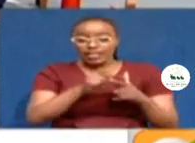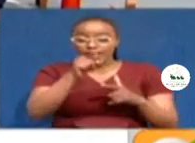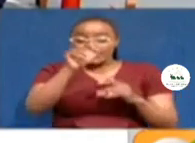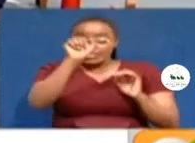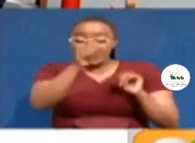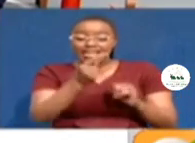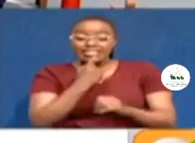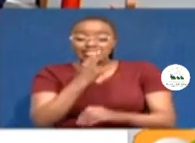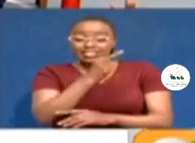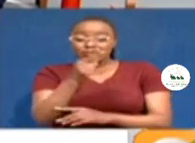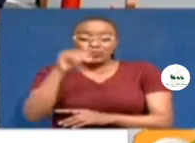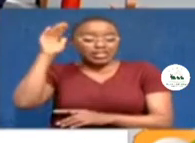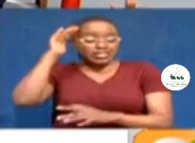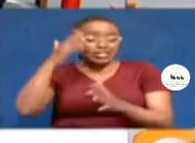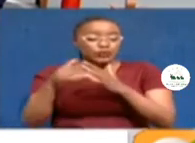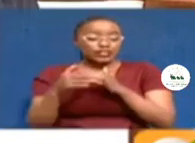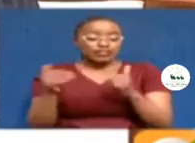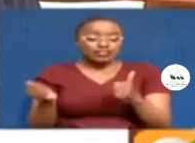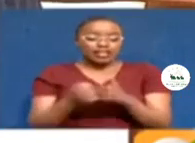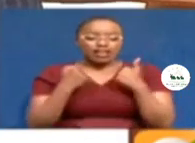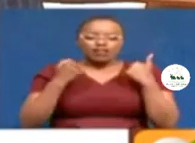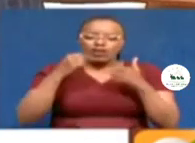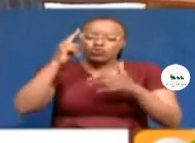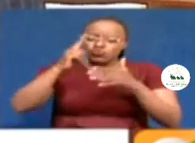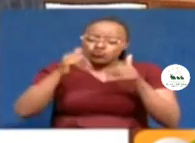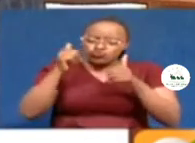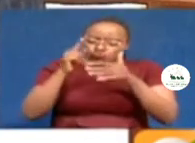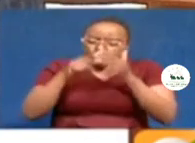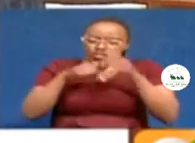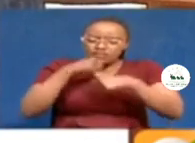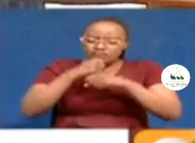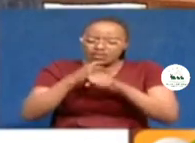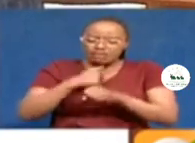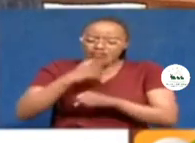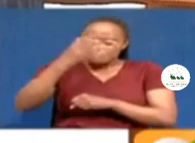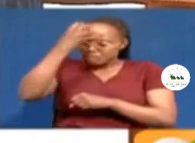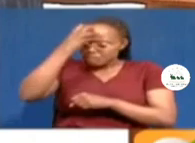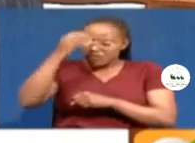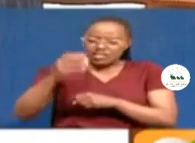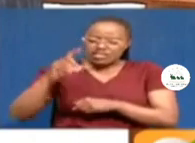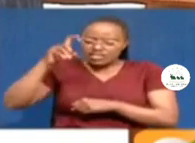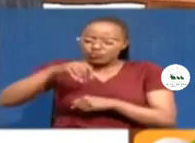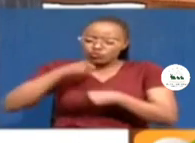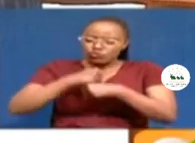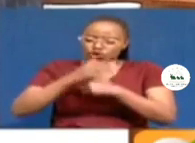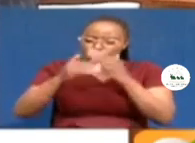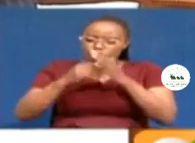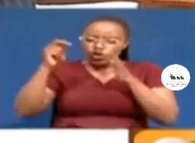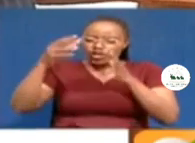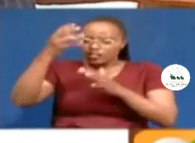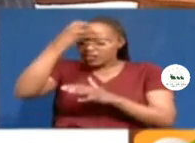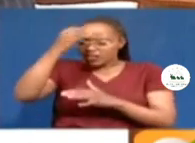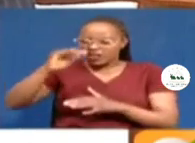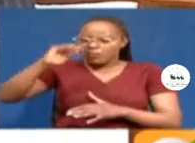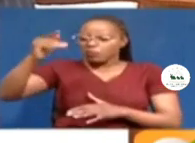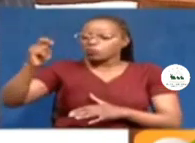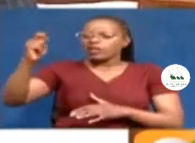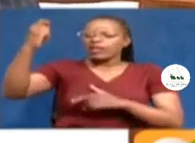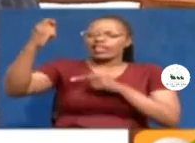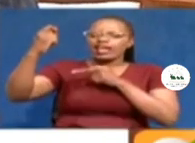you. Listen to what is happening, which annoys me to no end and should annoy every Kenyan. Mount